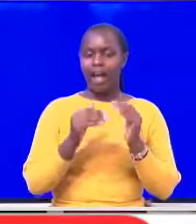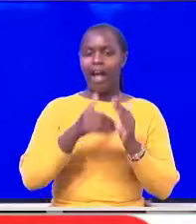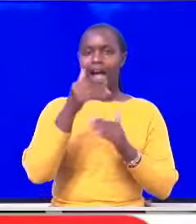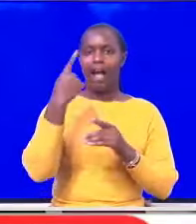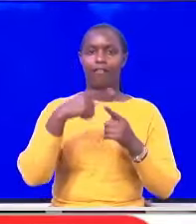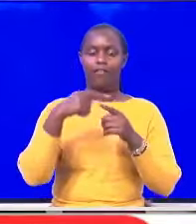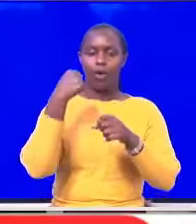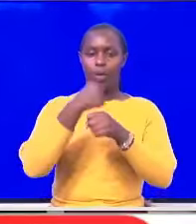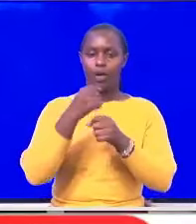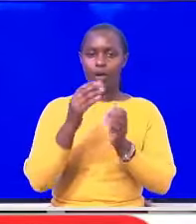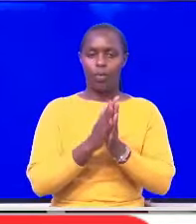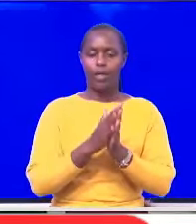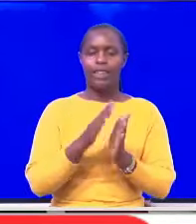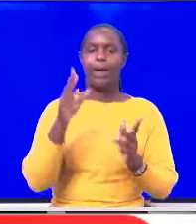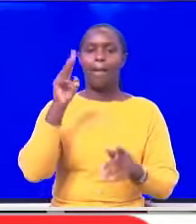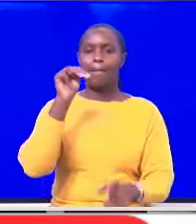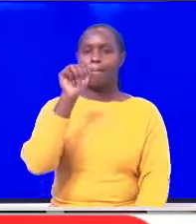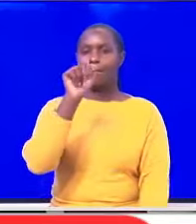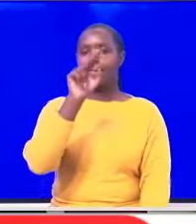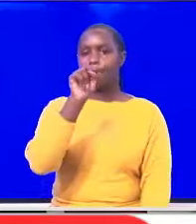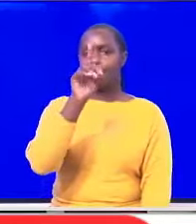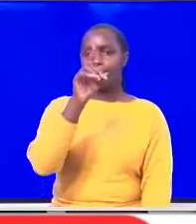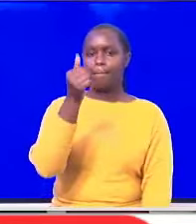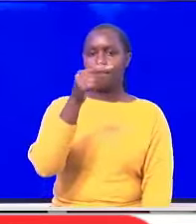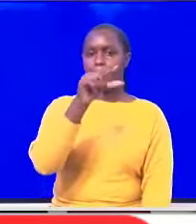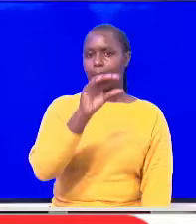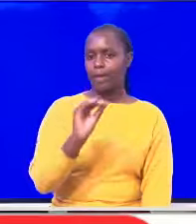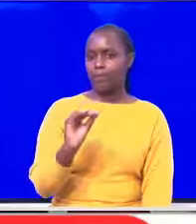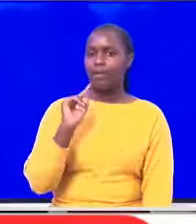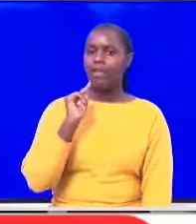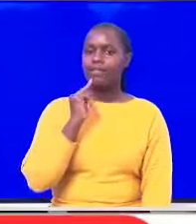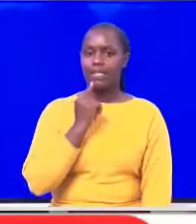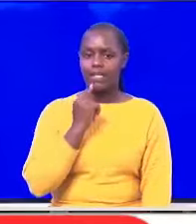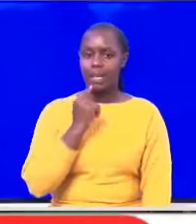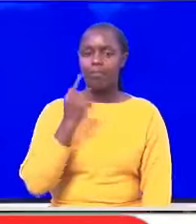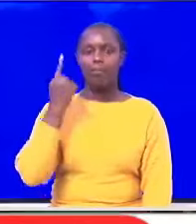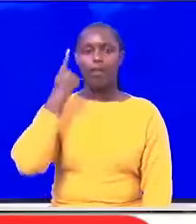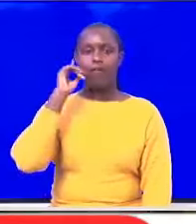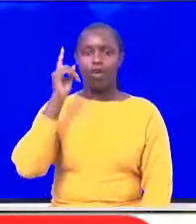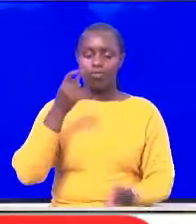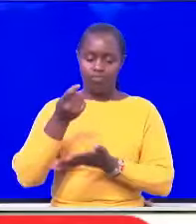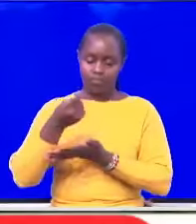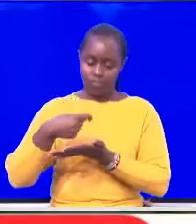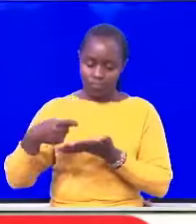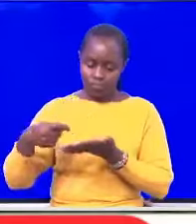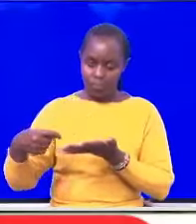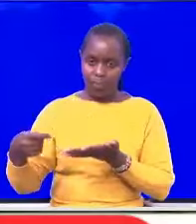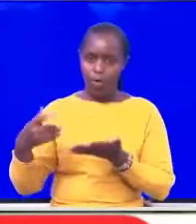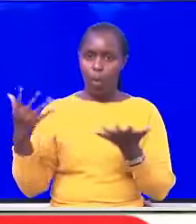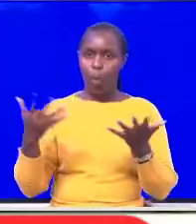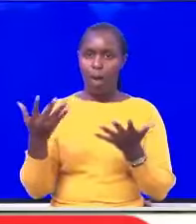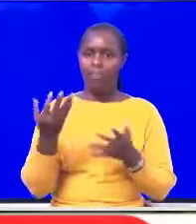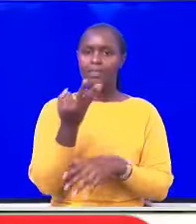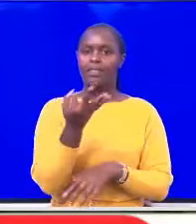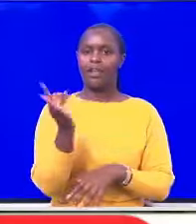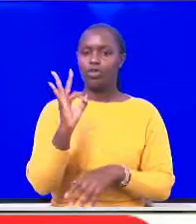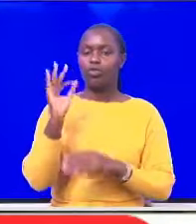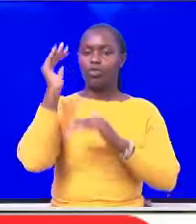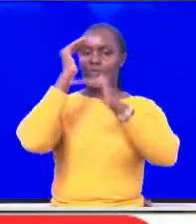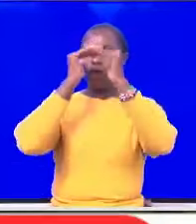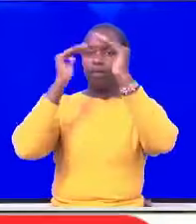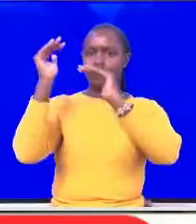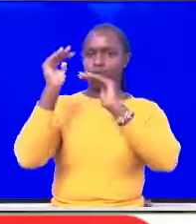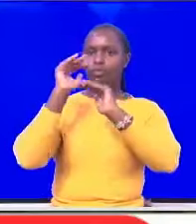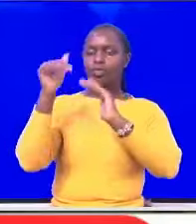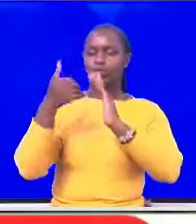governor Jackson Mandago to Finland and Canada to sign a memorandum of understanding with three universities for an